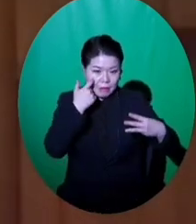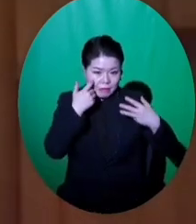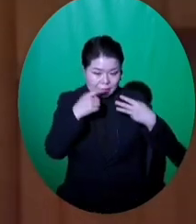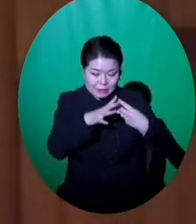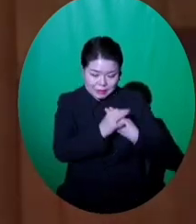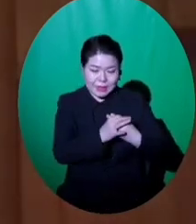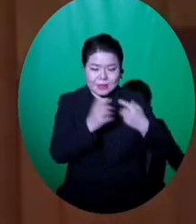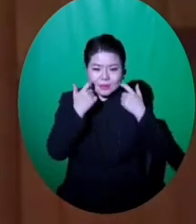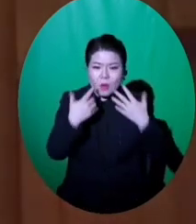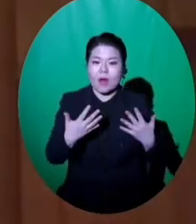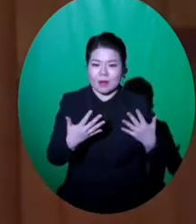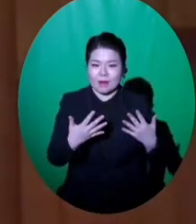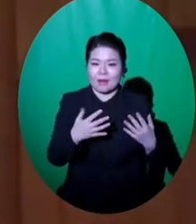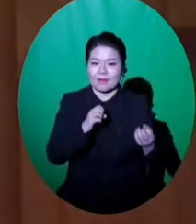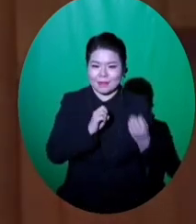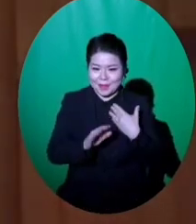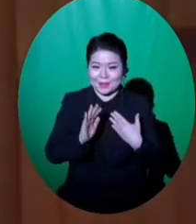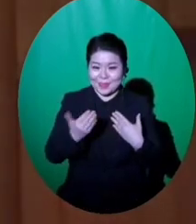challenge